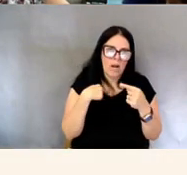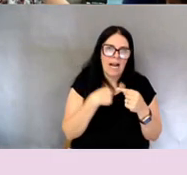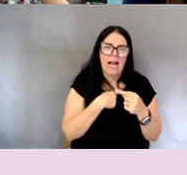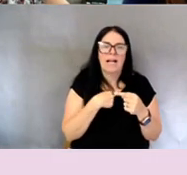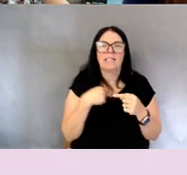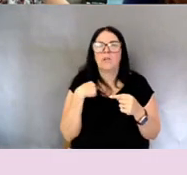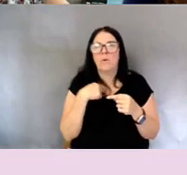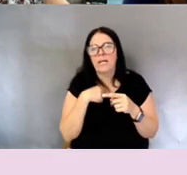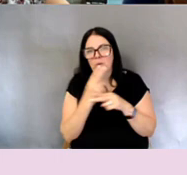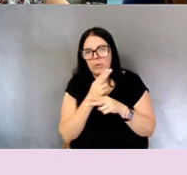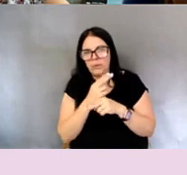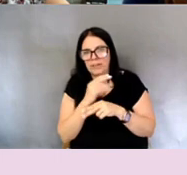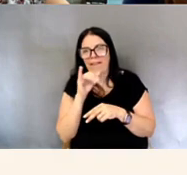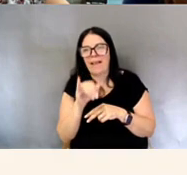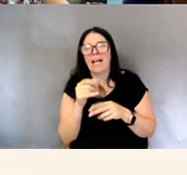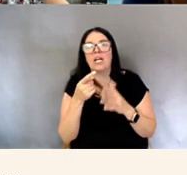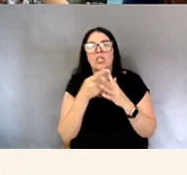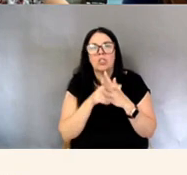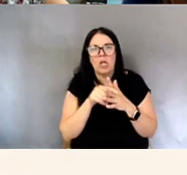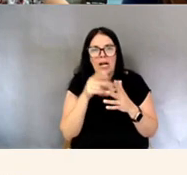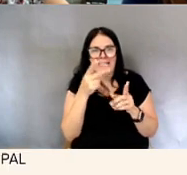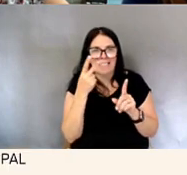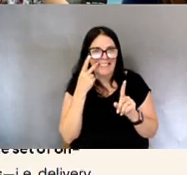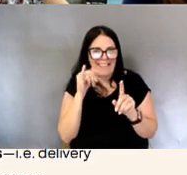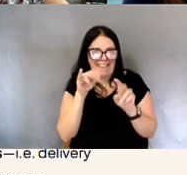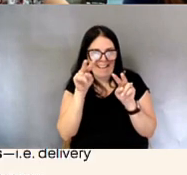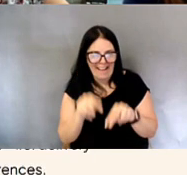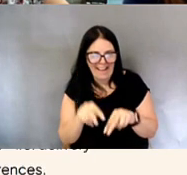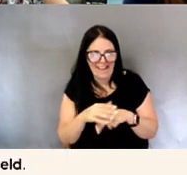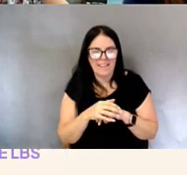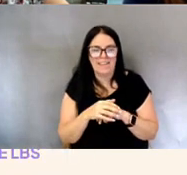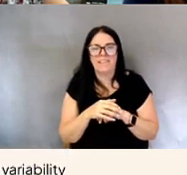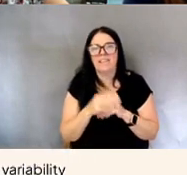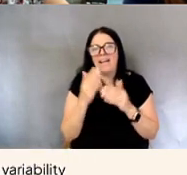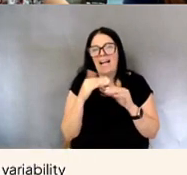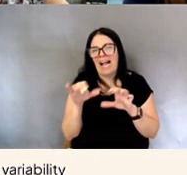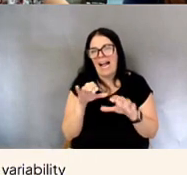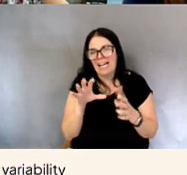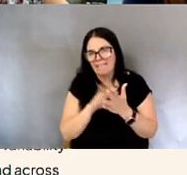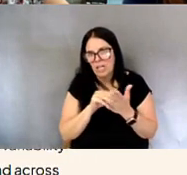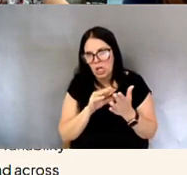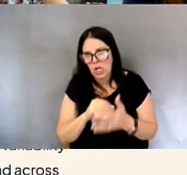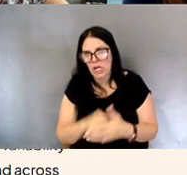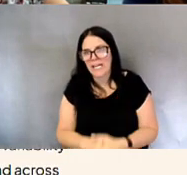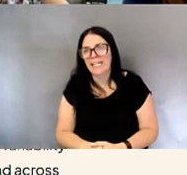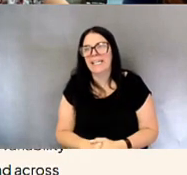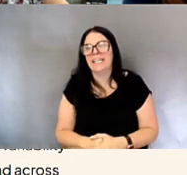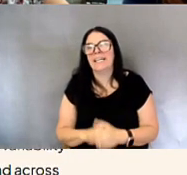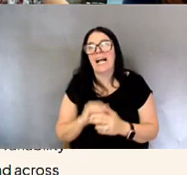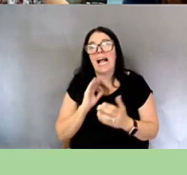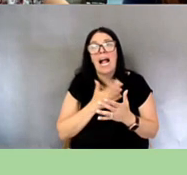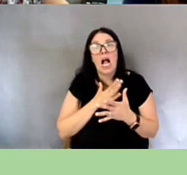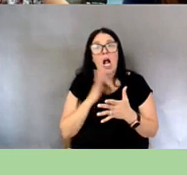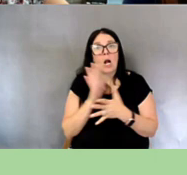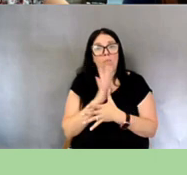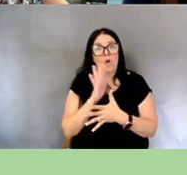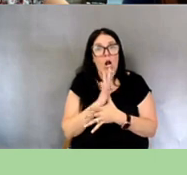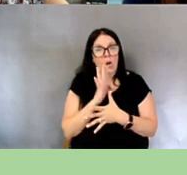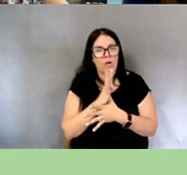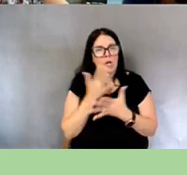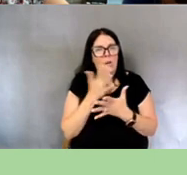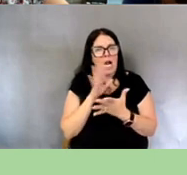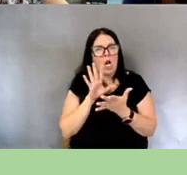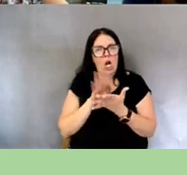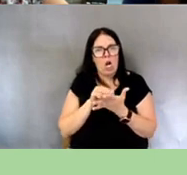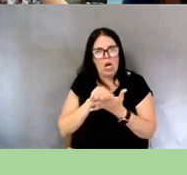you're starting to be familiar with. Active learning. Our priorities were a learner-centered